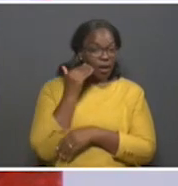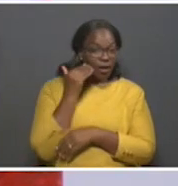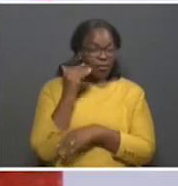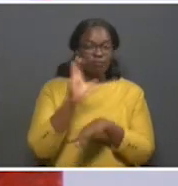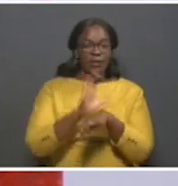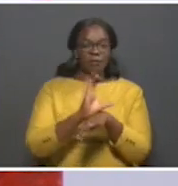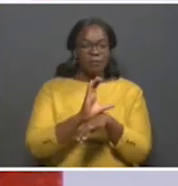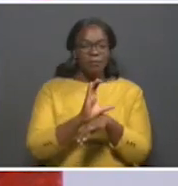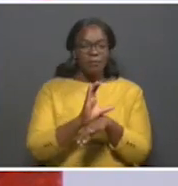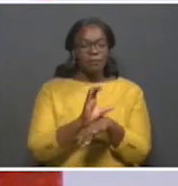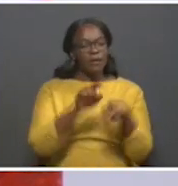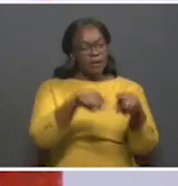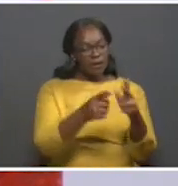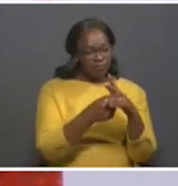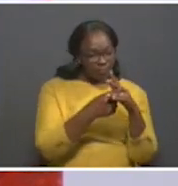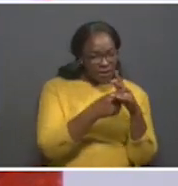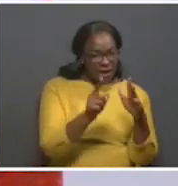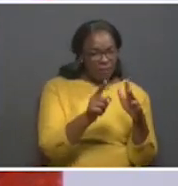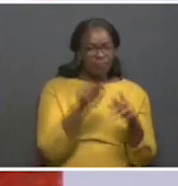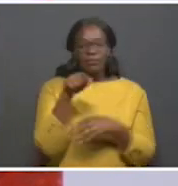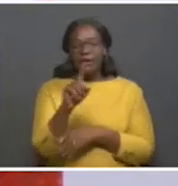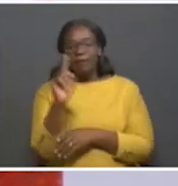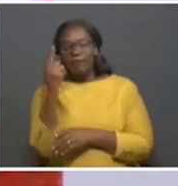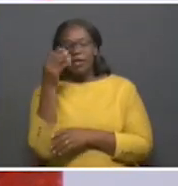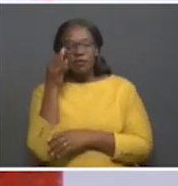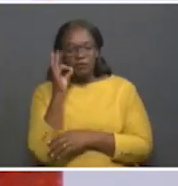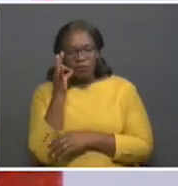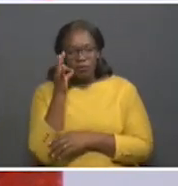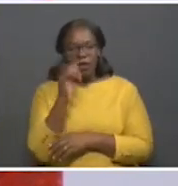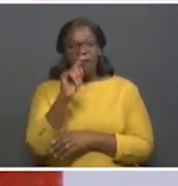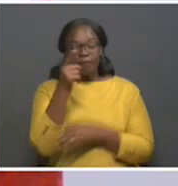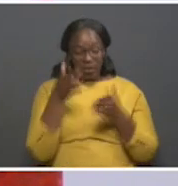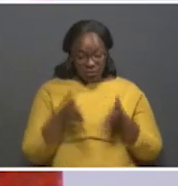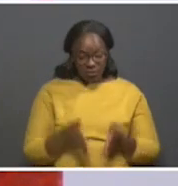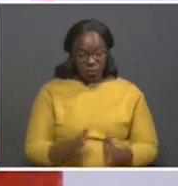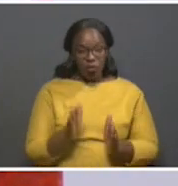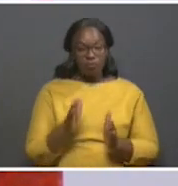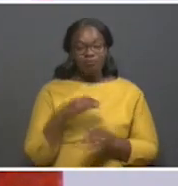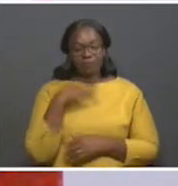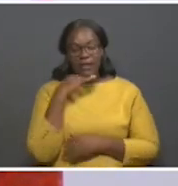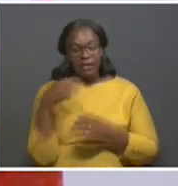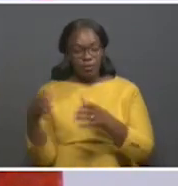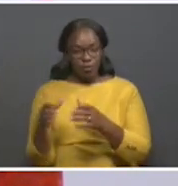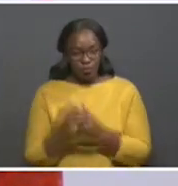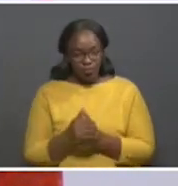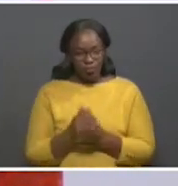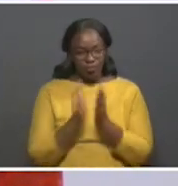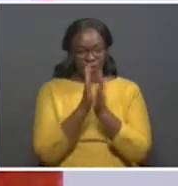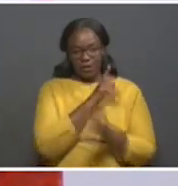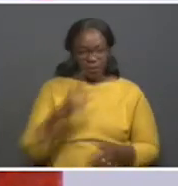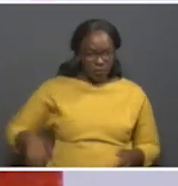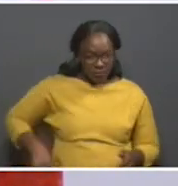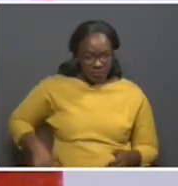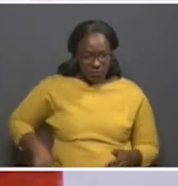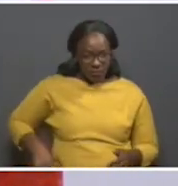church. He is a beginning. He is a first fruit, the firstborn from the dead. Praise the Lord.